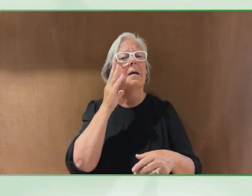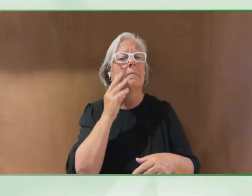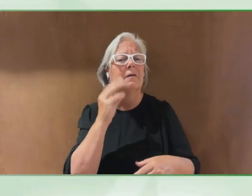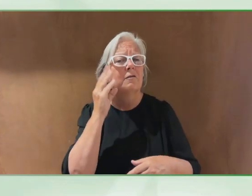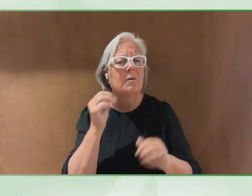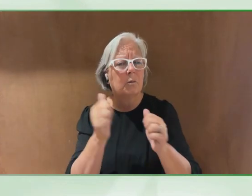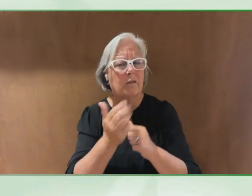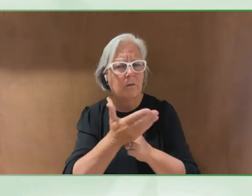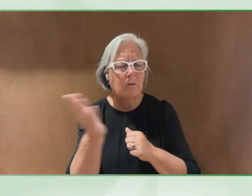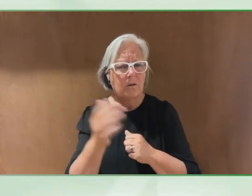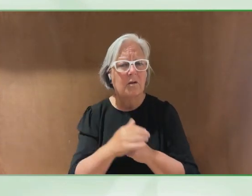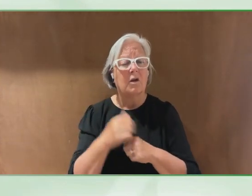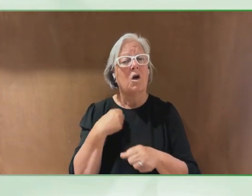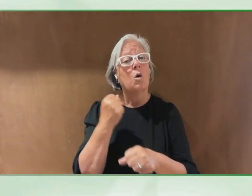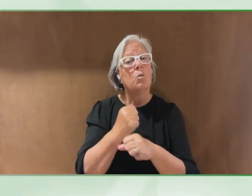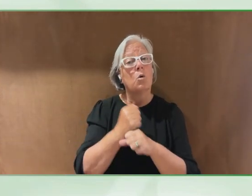federal government,